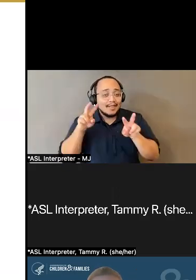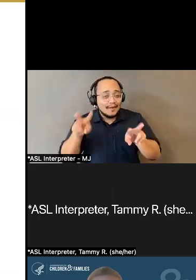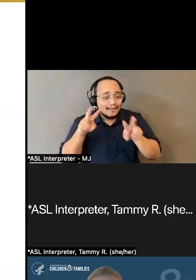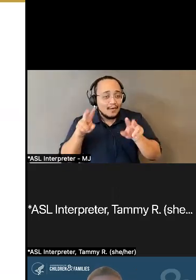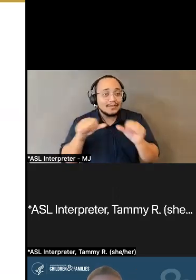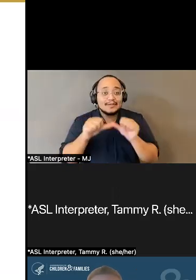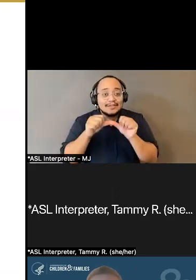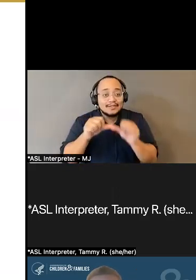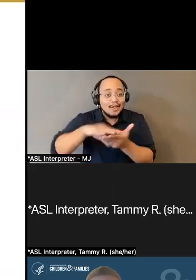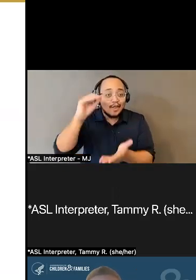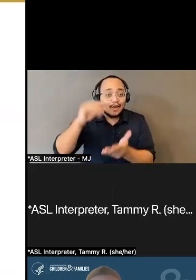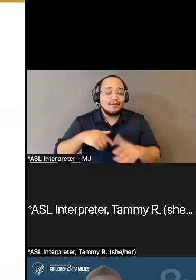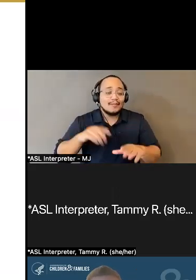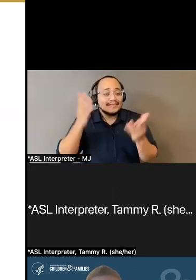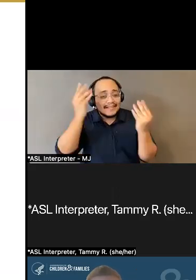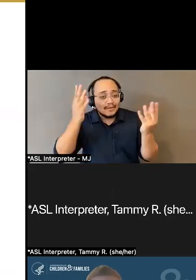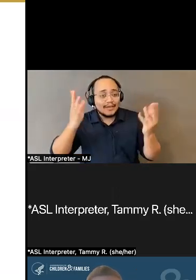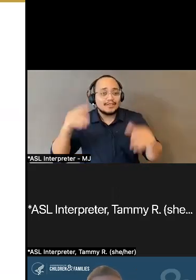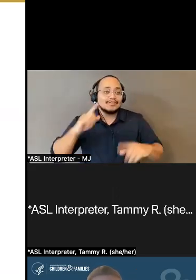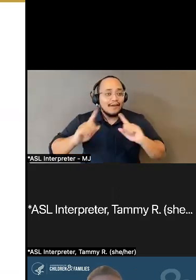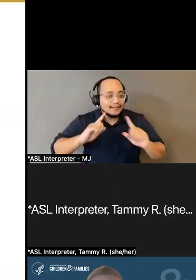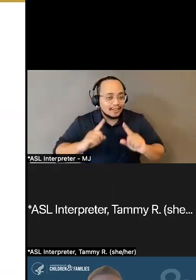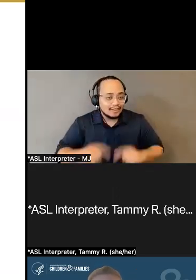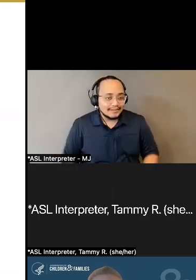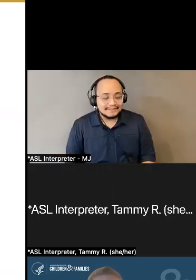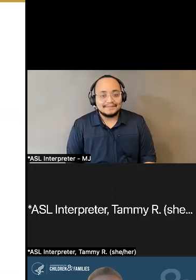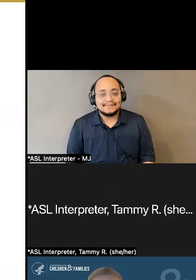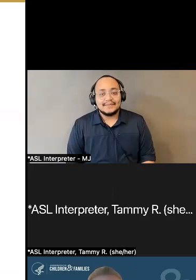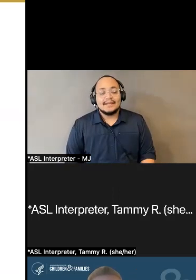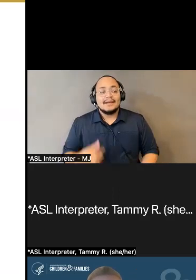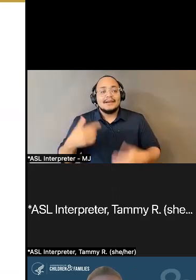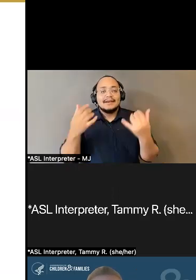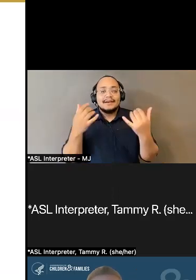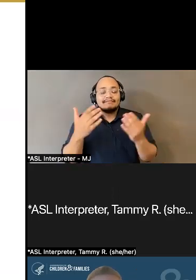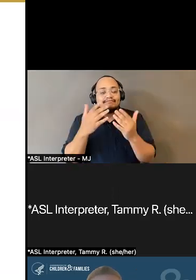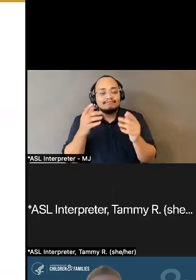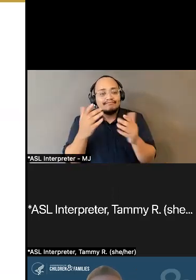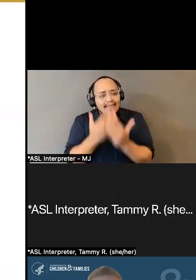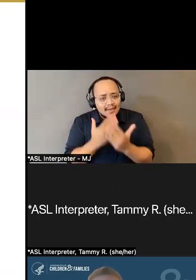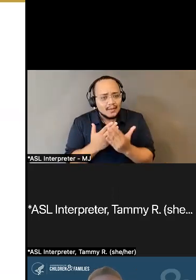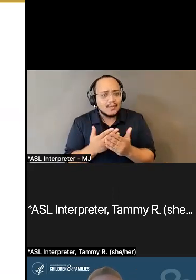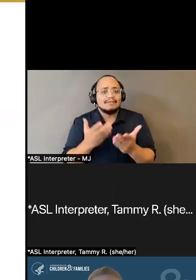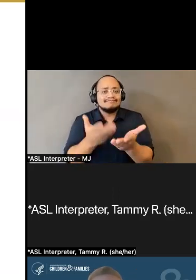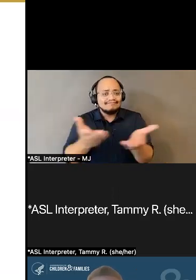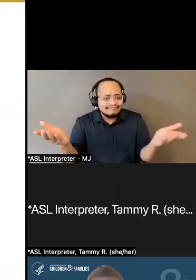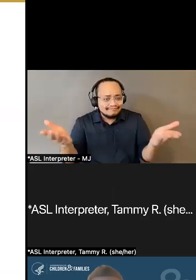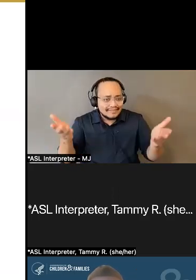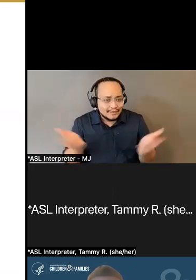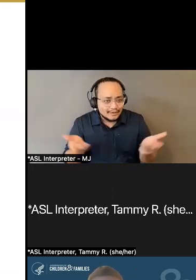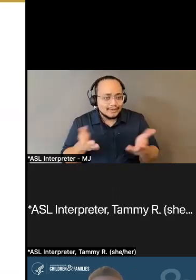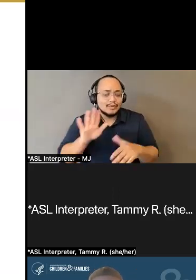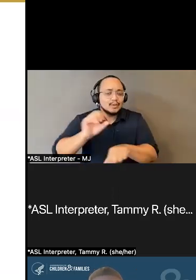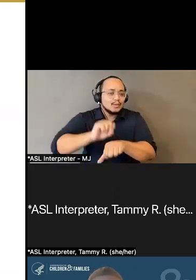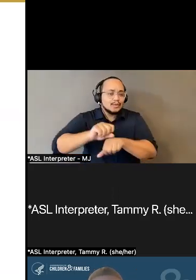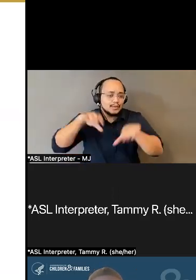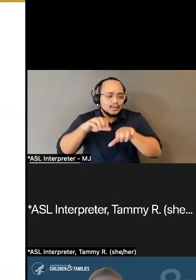to learn from these really informational conversations. I want to extend a thank you for all that everyone on this call does every day